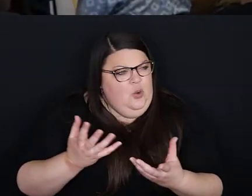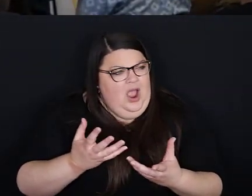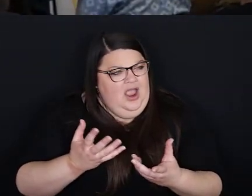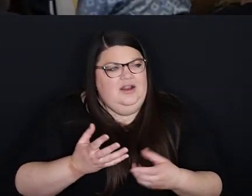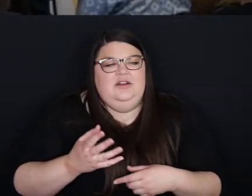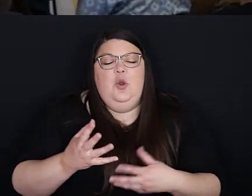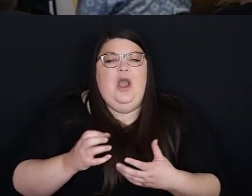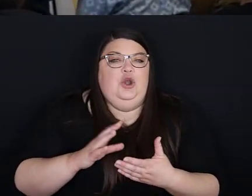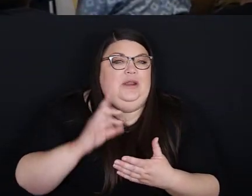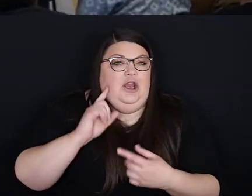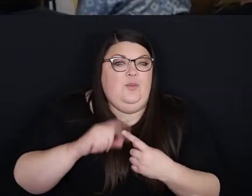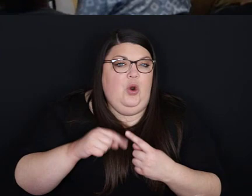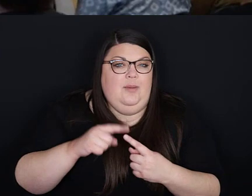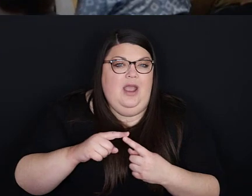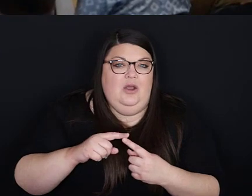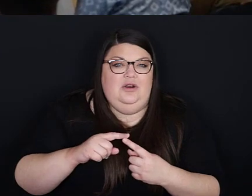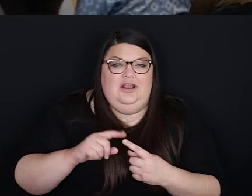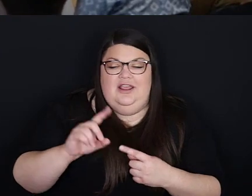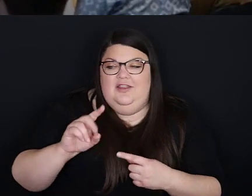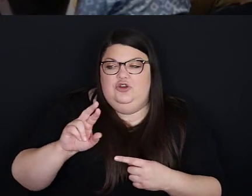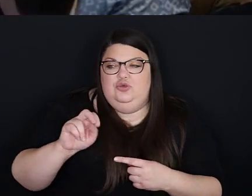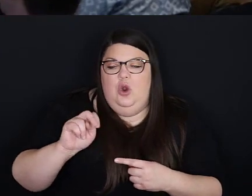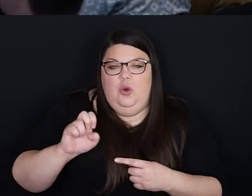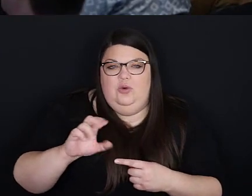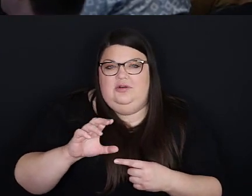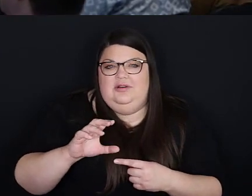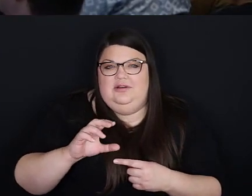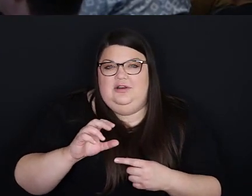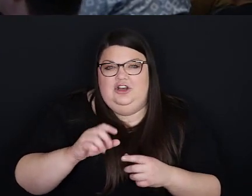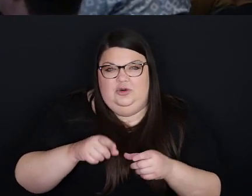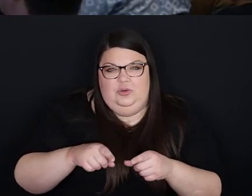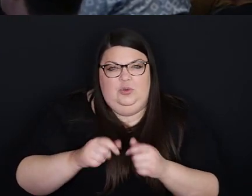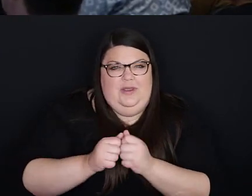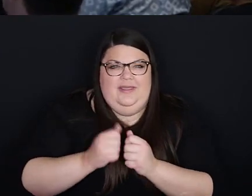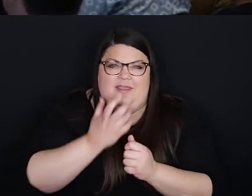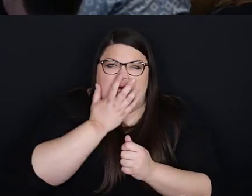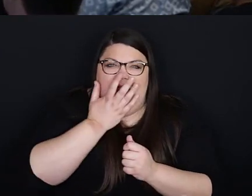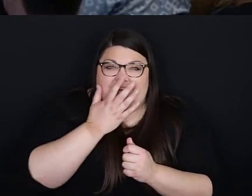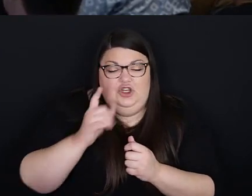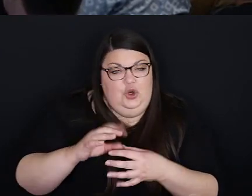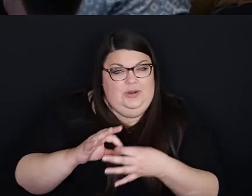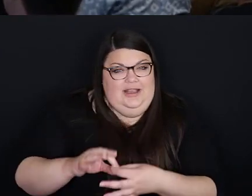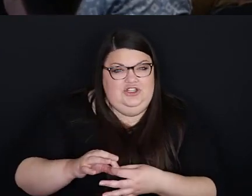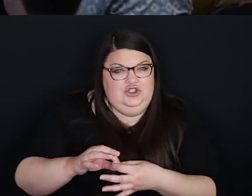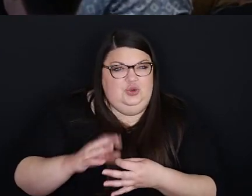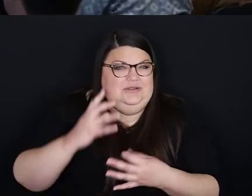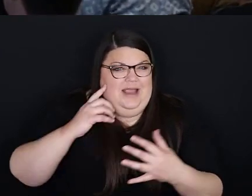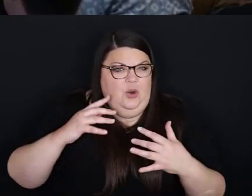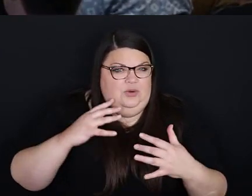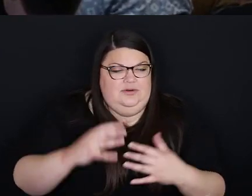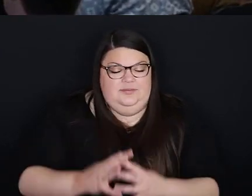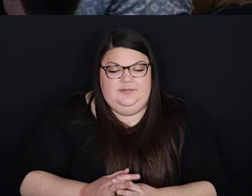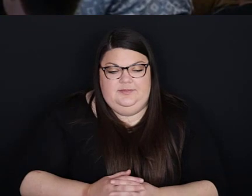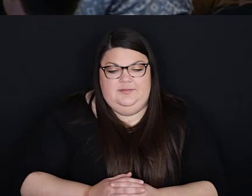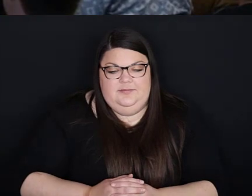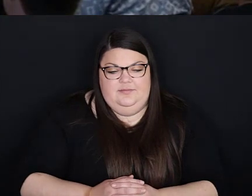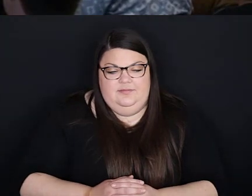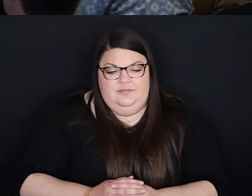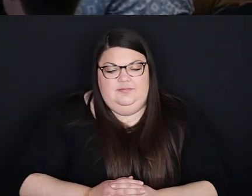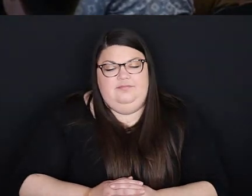synthesizer drone that was in the blades of grass. And your relation to synthesizers and sound. Oh, let's see.